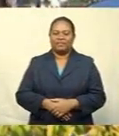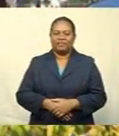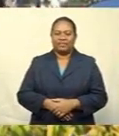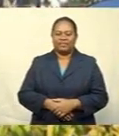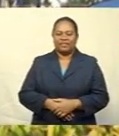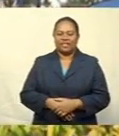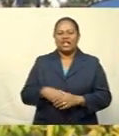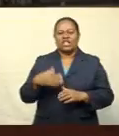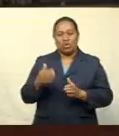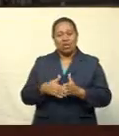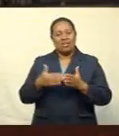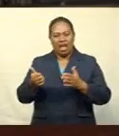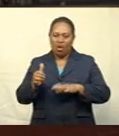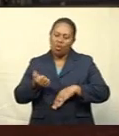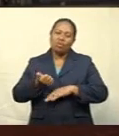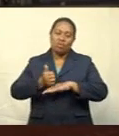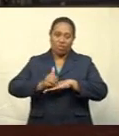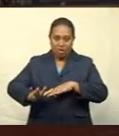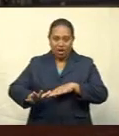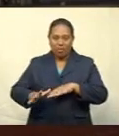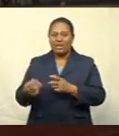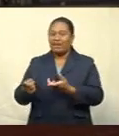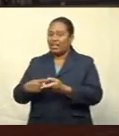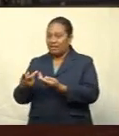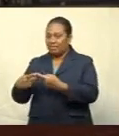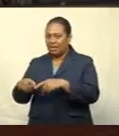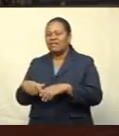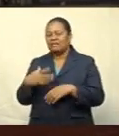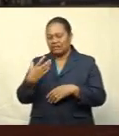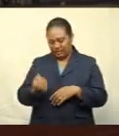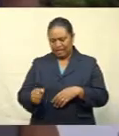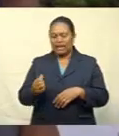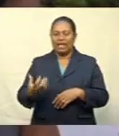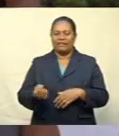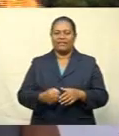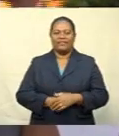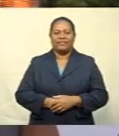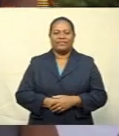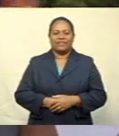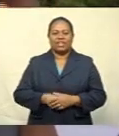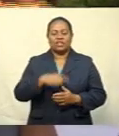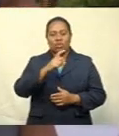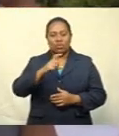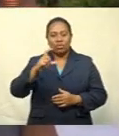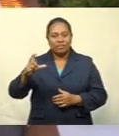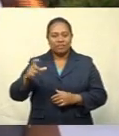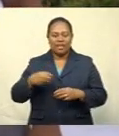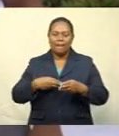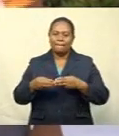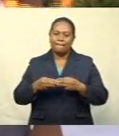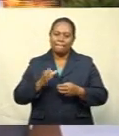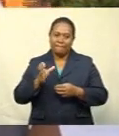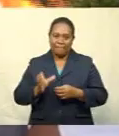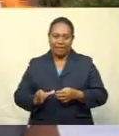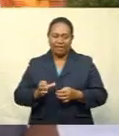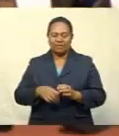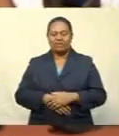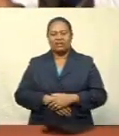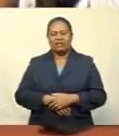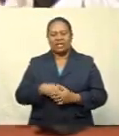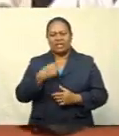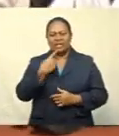embankment and ground on the day, and I'm sure that is still available. Coca-Cola marketing manager Lawrence Sikaram says